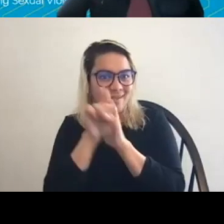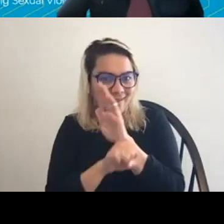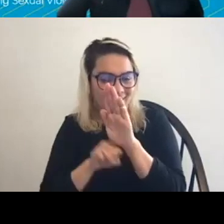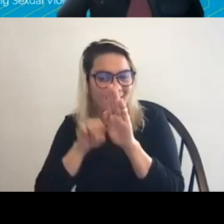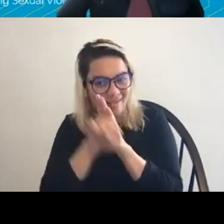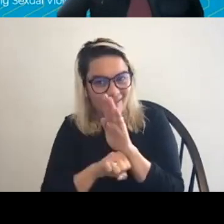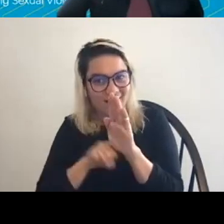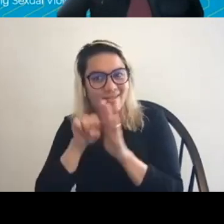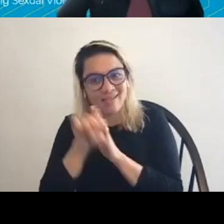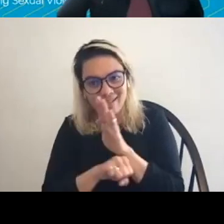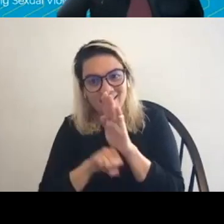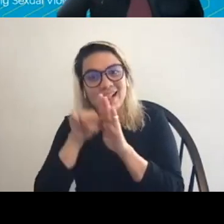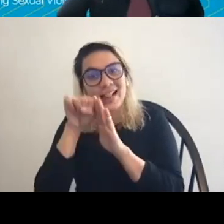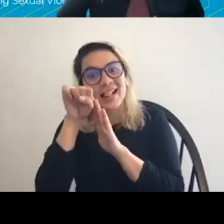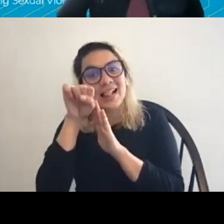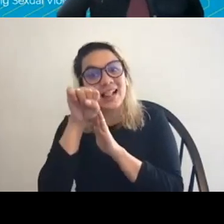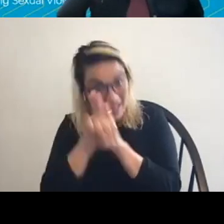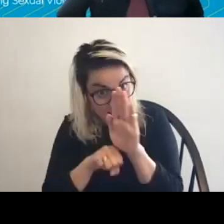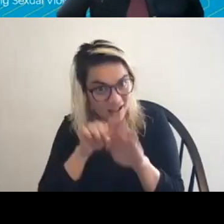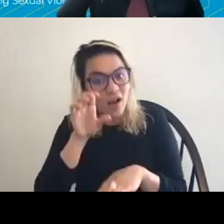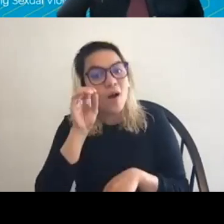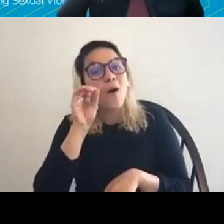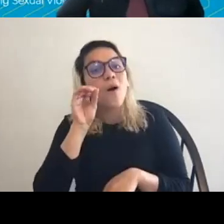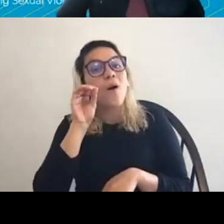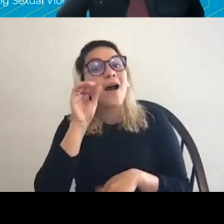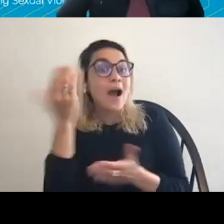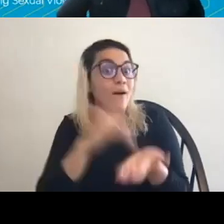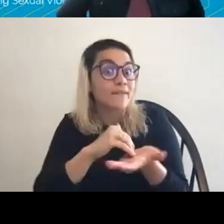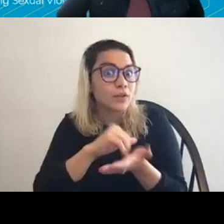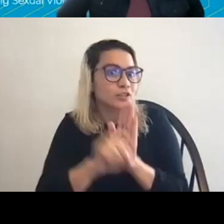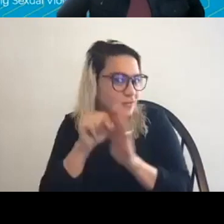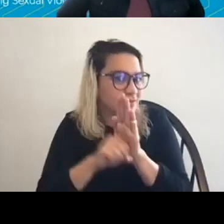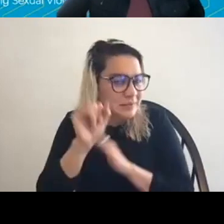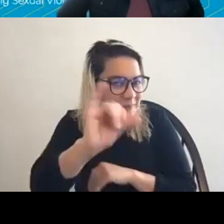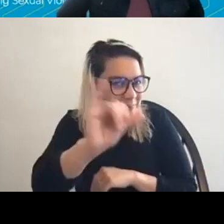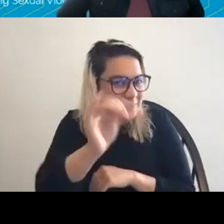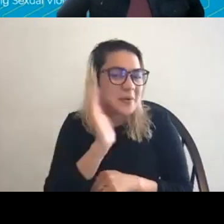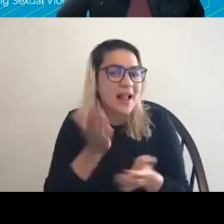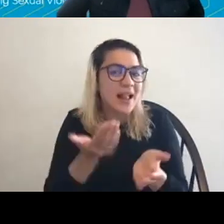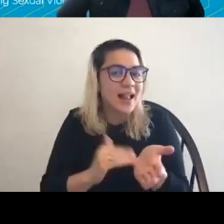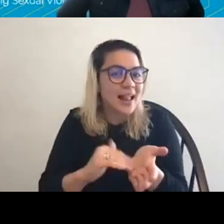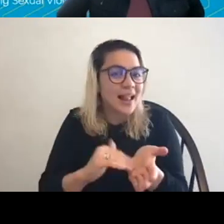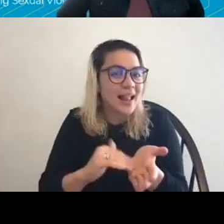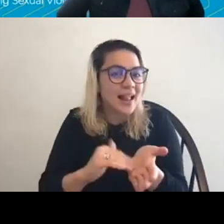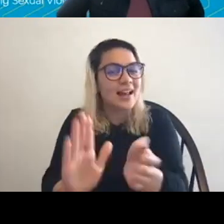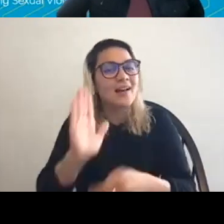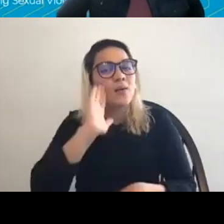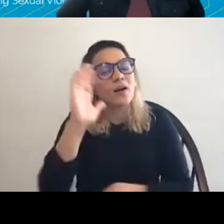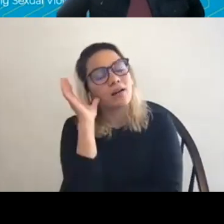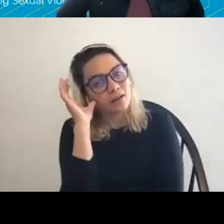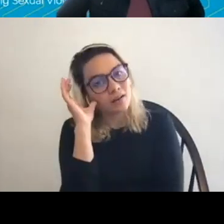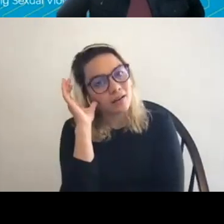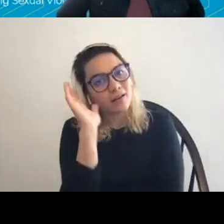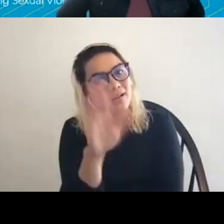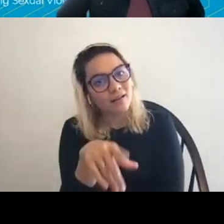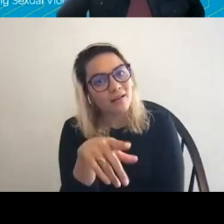over and over. And oh, yes, I'll say it over again and I'll repeat it and I'll be a little redundant and sometimes I'll be